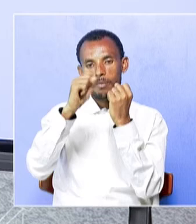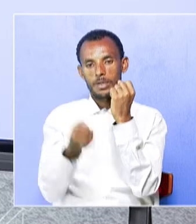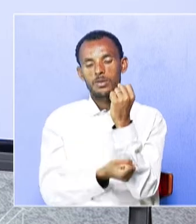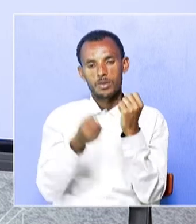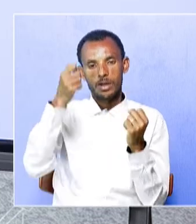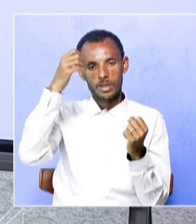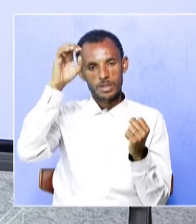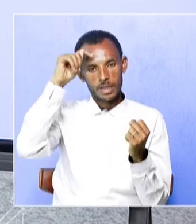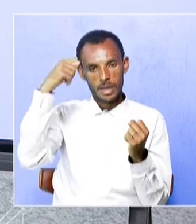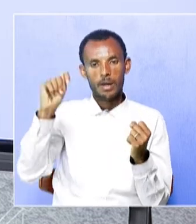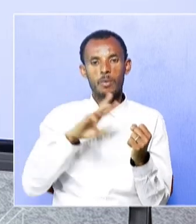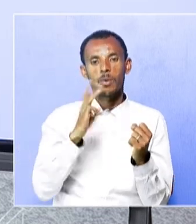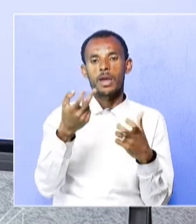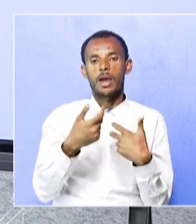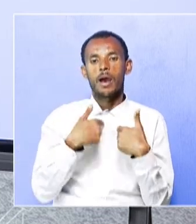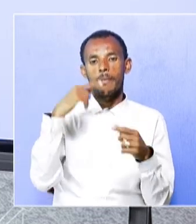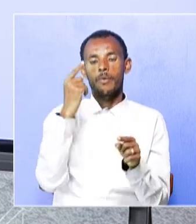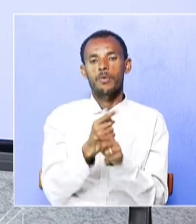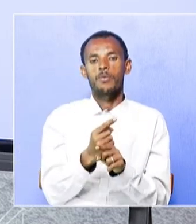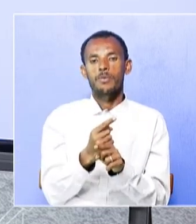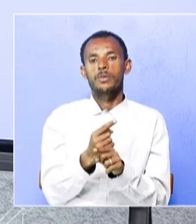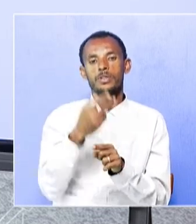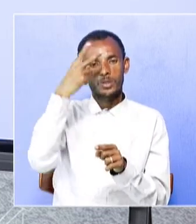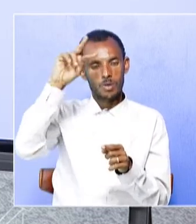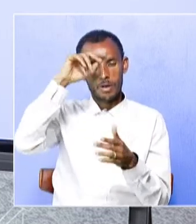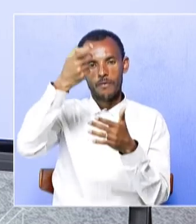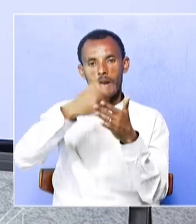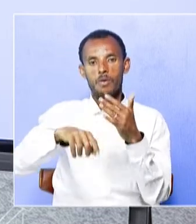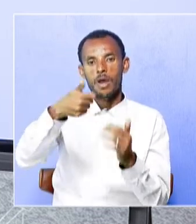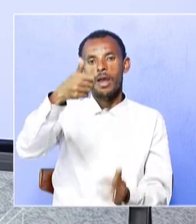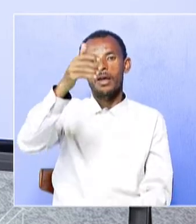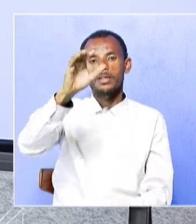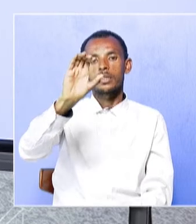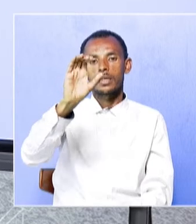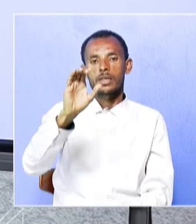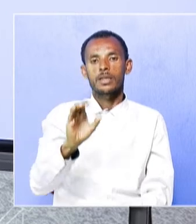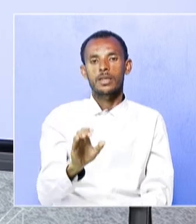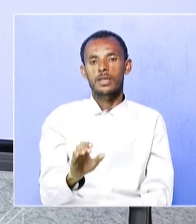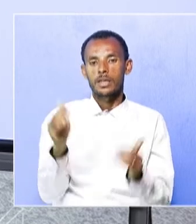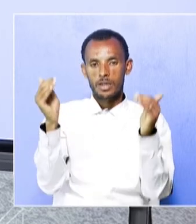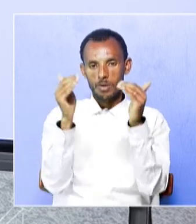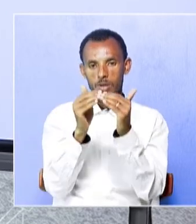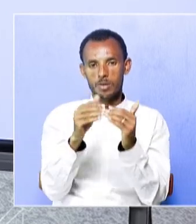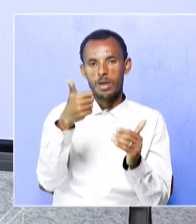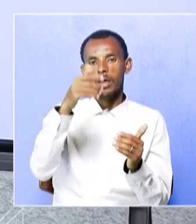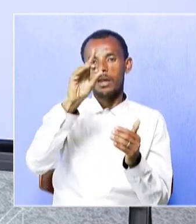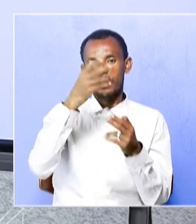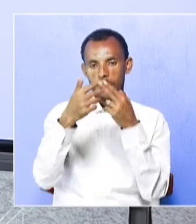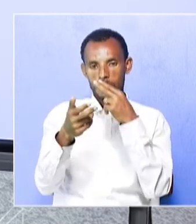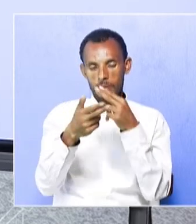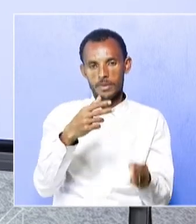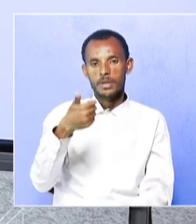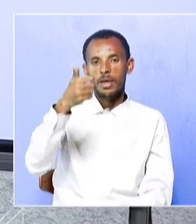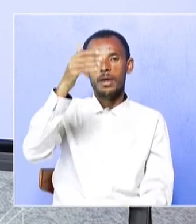the theorem that we have already proved, the squared value of AC is equal to AD times